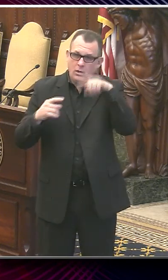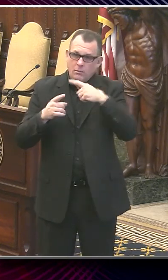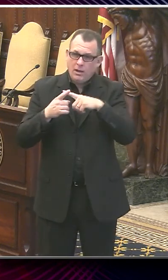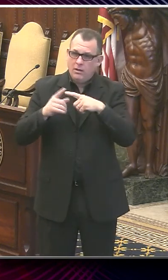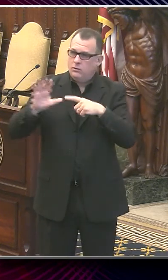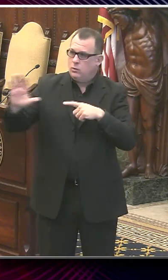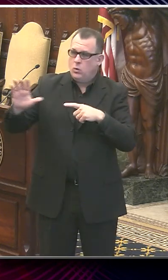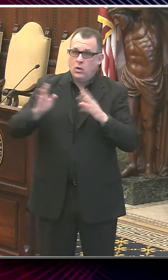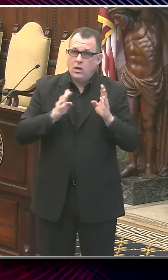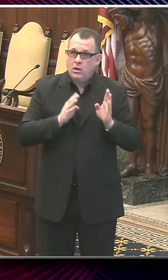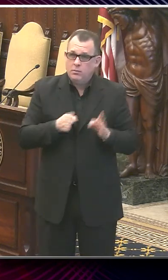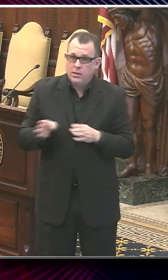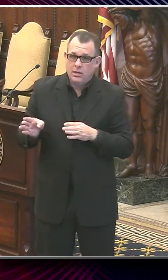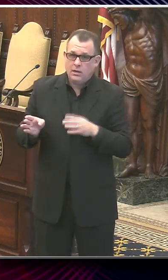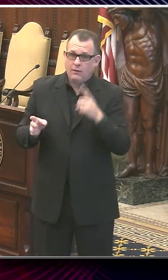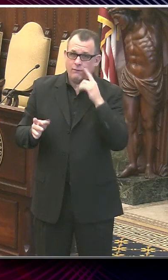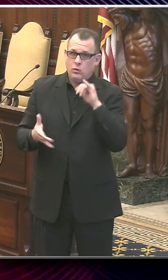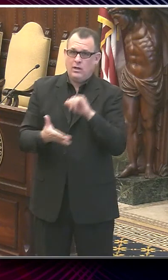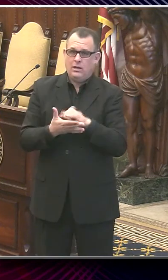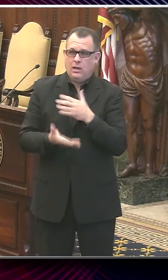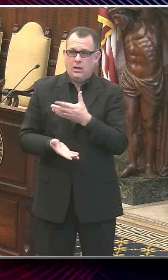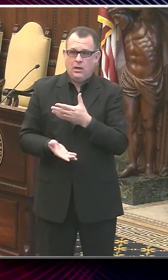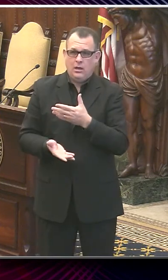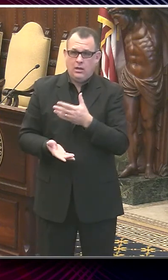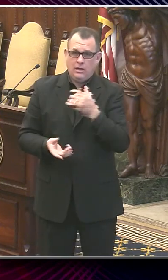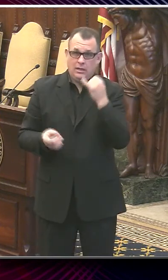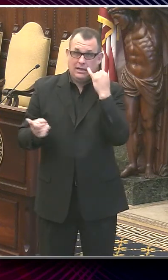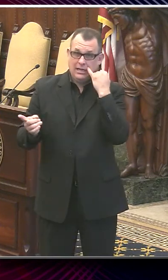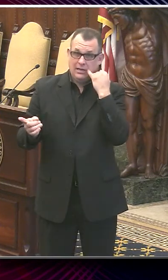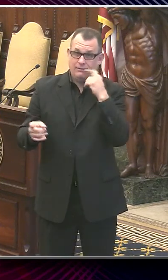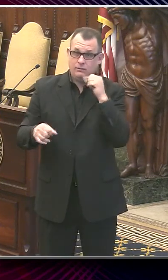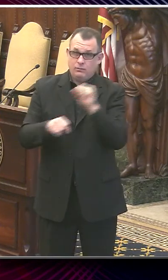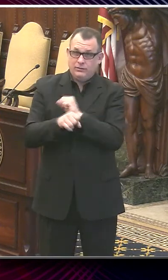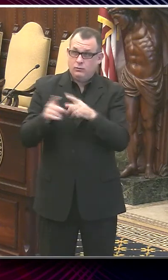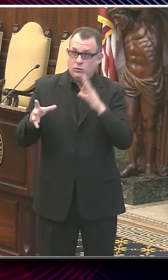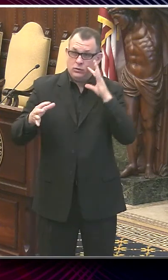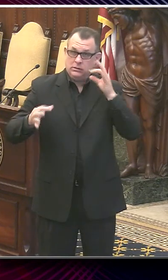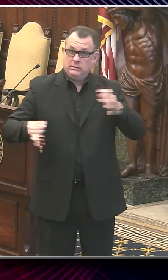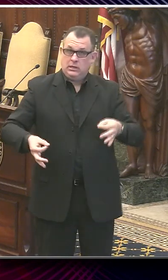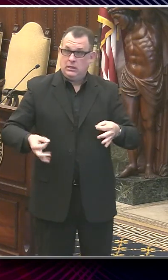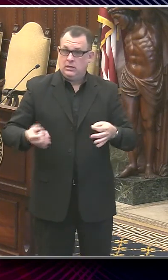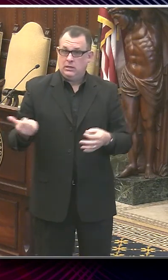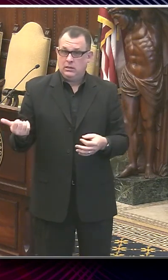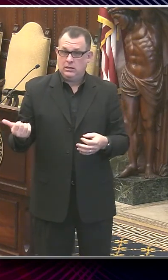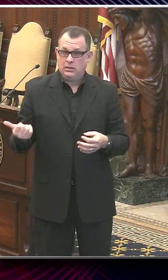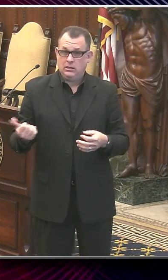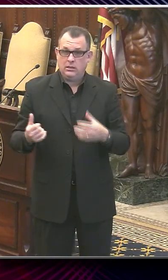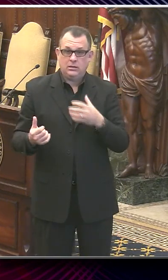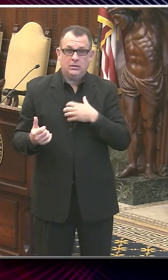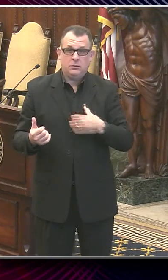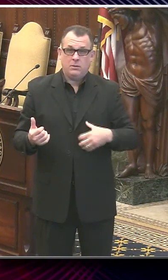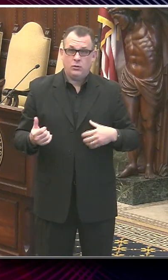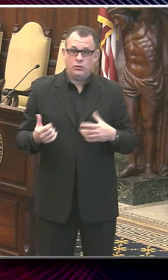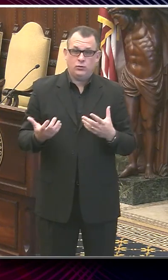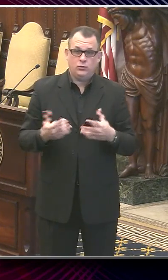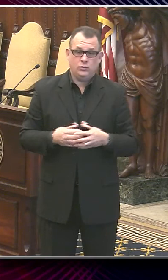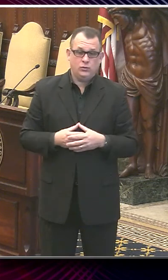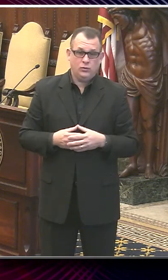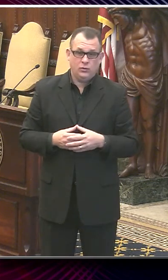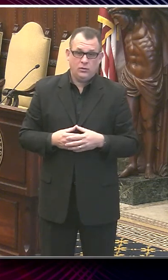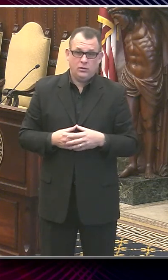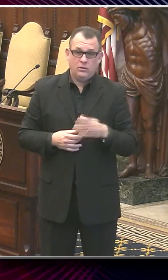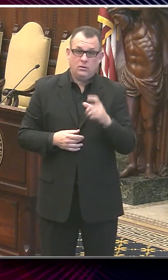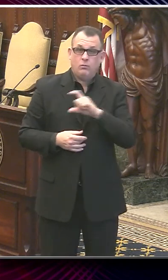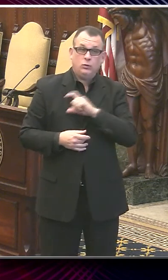plan for that would be if that's the way we decide to go? Well, first of all, obviously the police are doing their